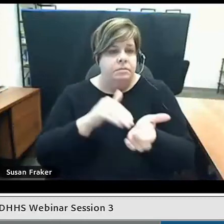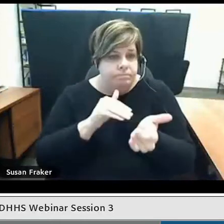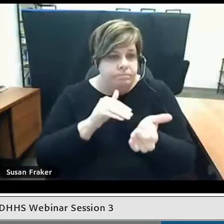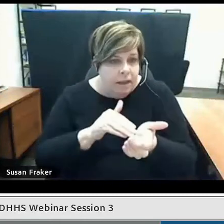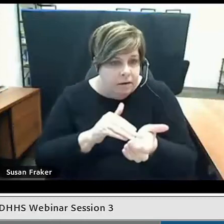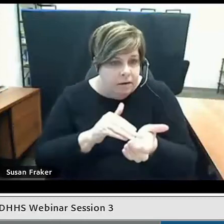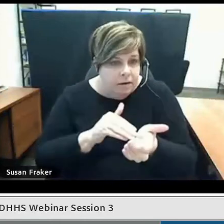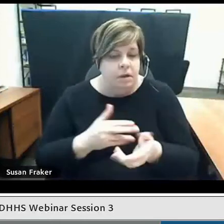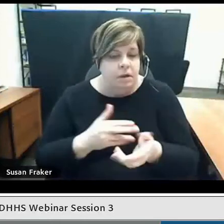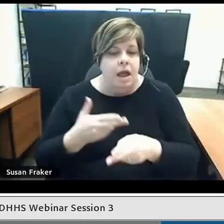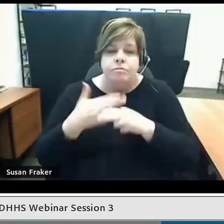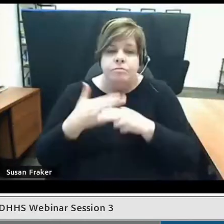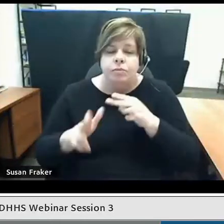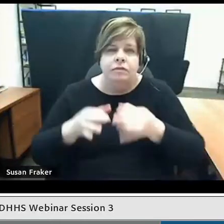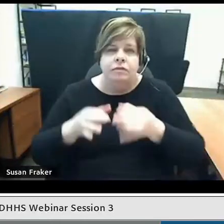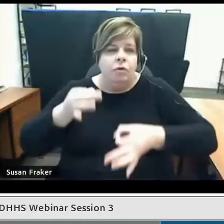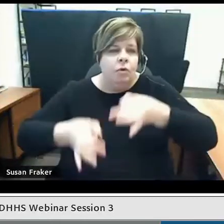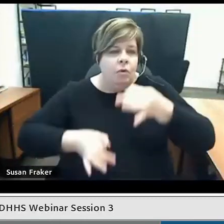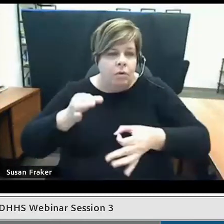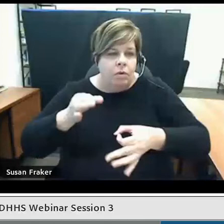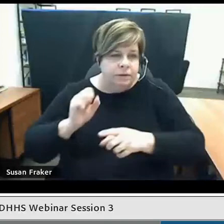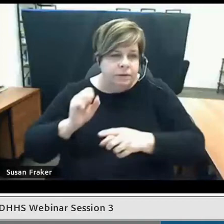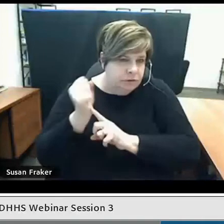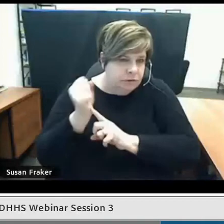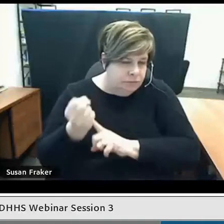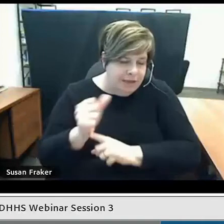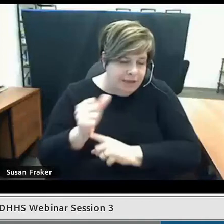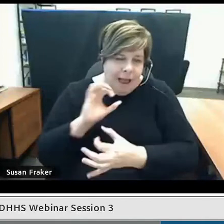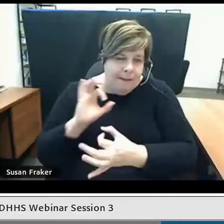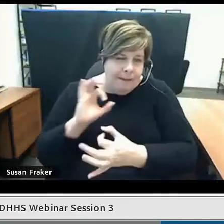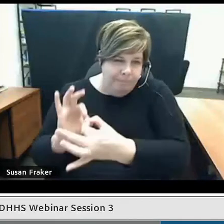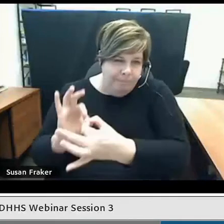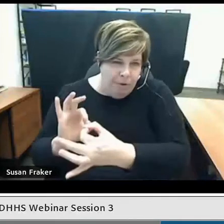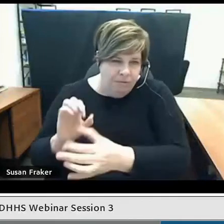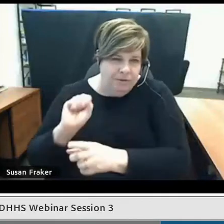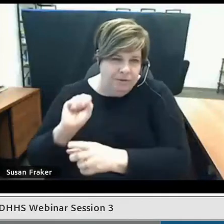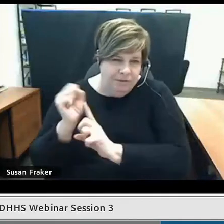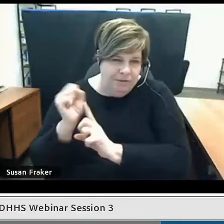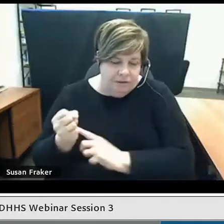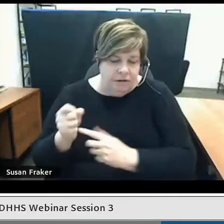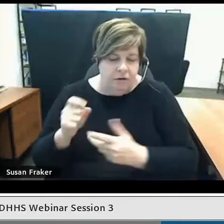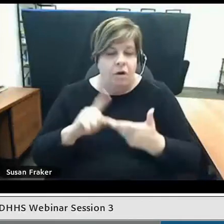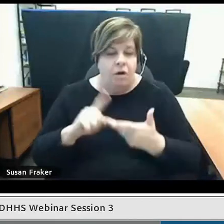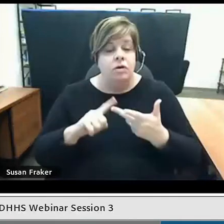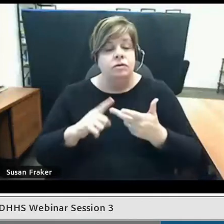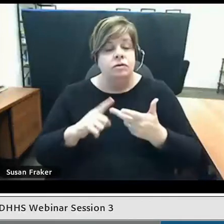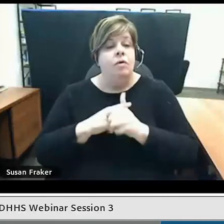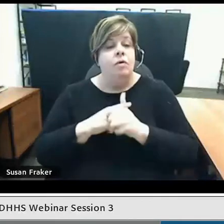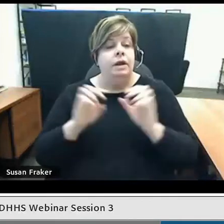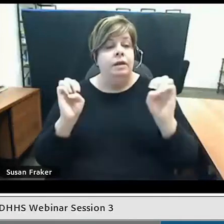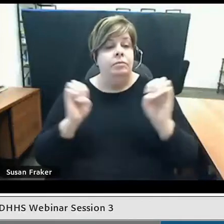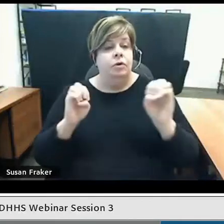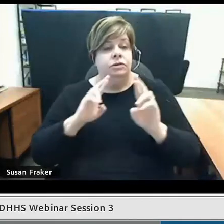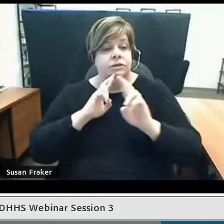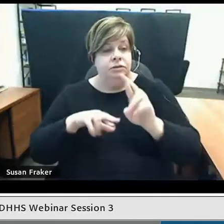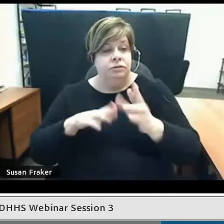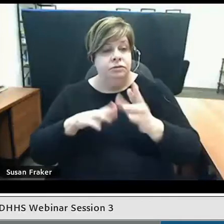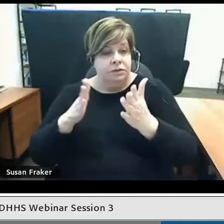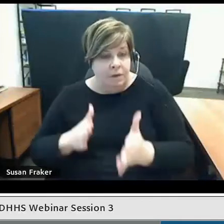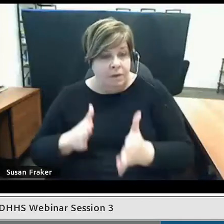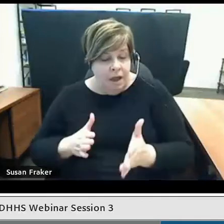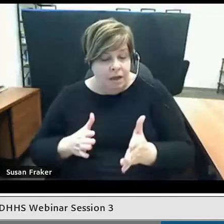brief court kind of situation because it's not ideal in that situation, and first responders. So basically it